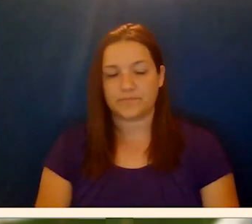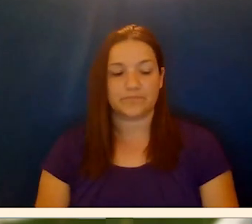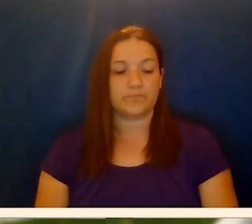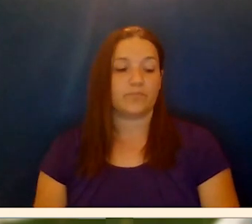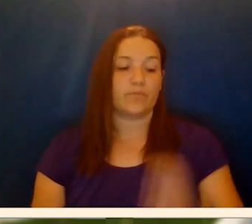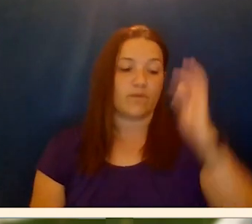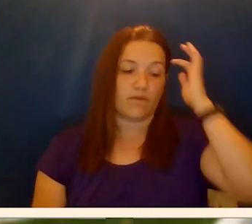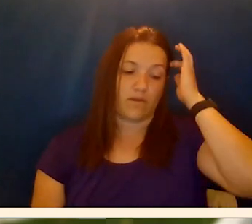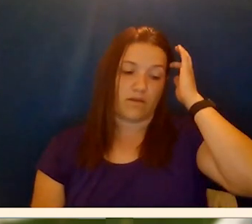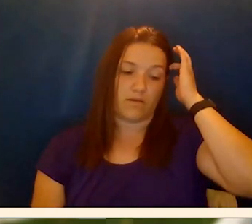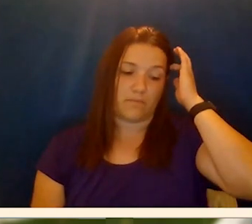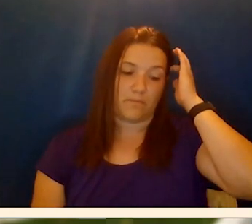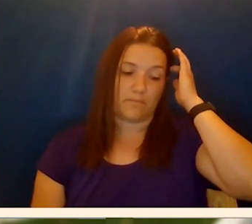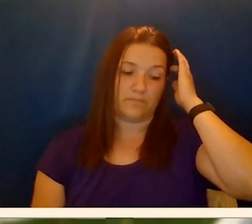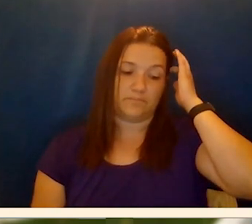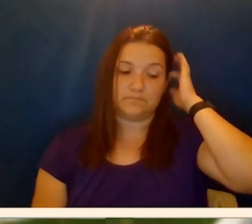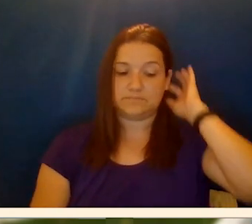breakthrough cases